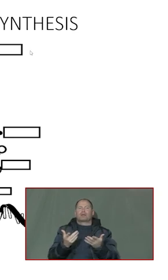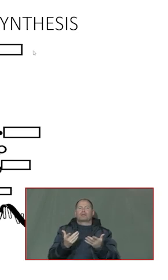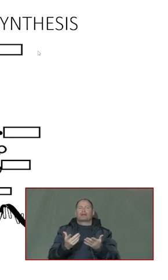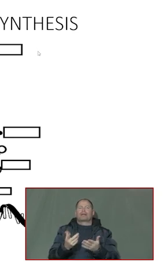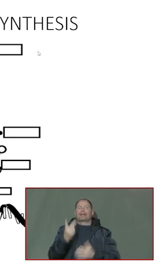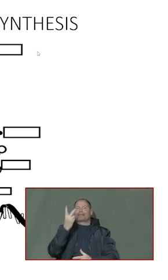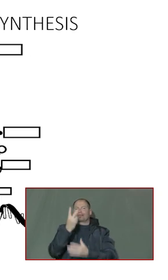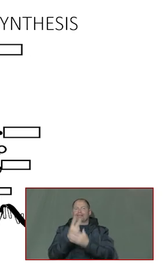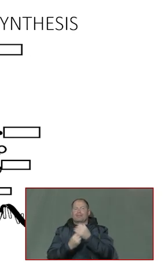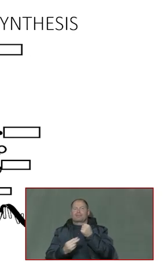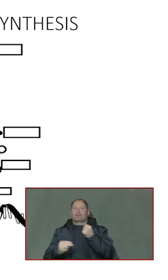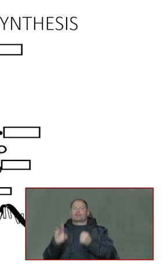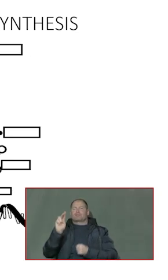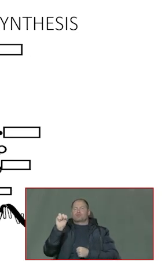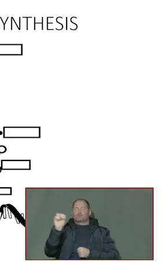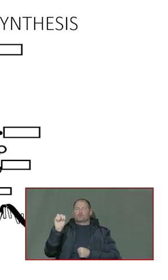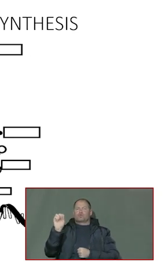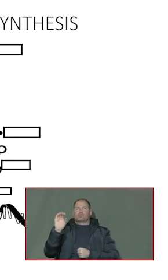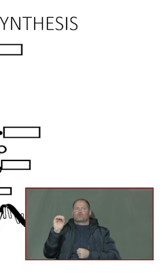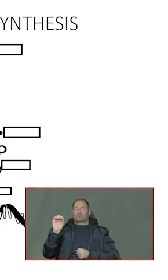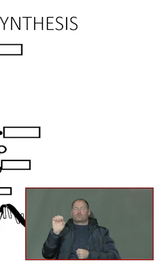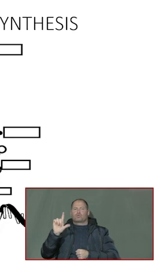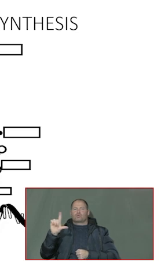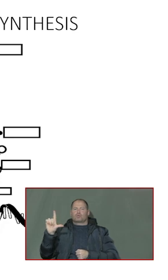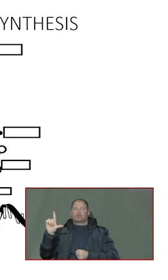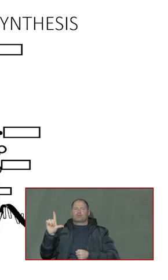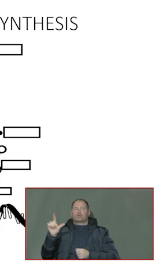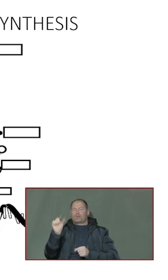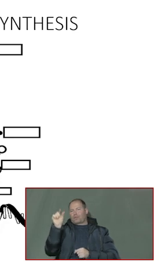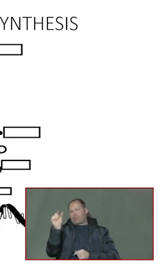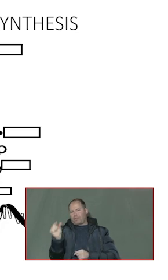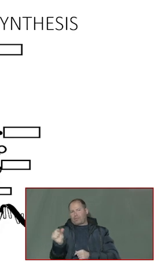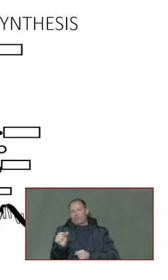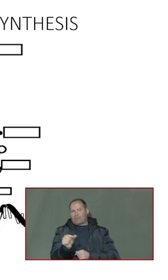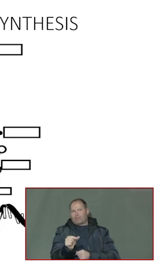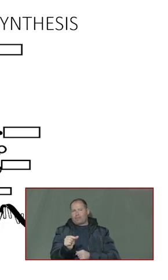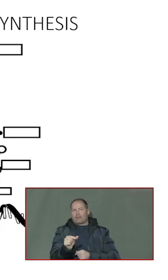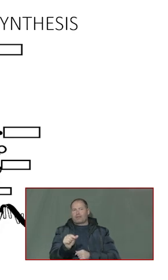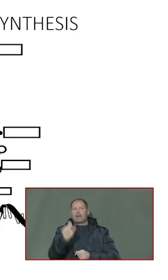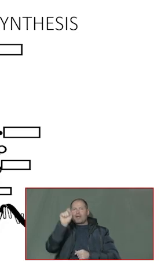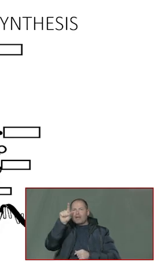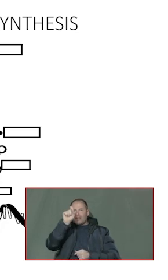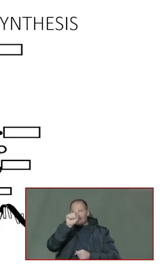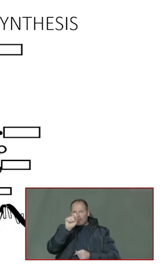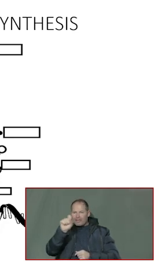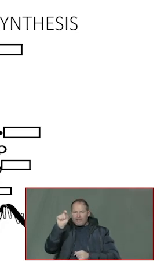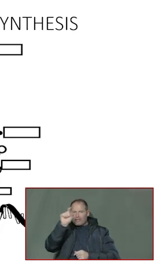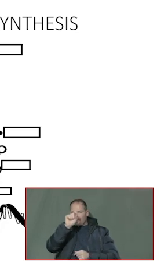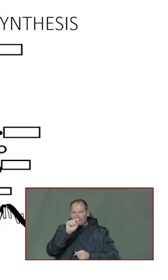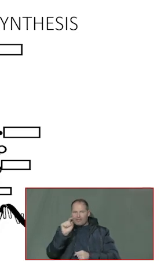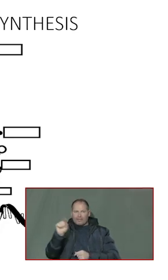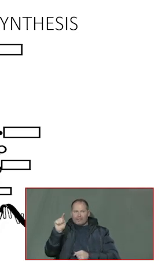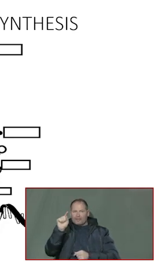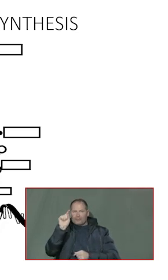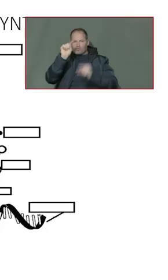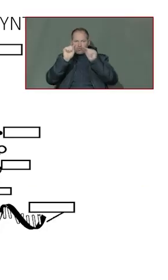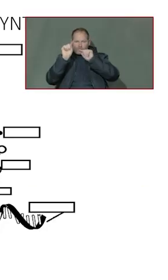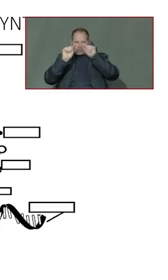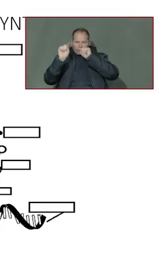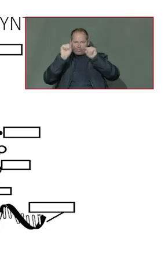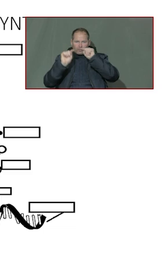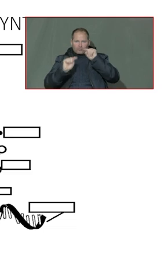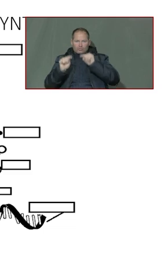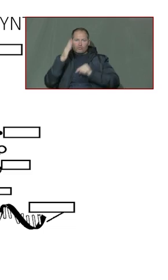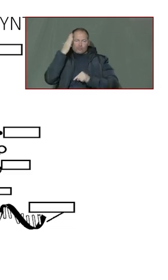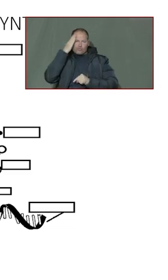nuclear membrane. You must know we have that thing that is dotted inside the nucleus, which is the nucleolus. Okay? We know